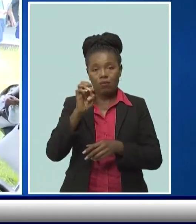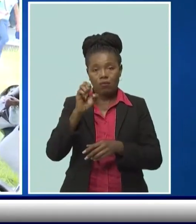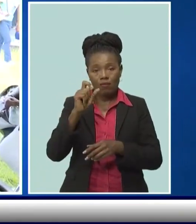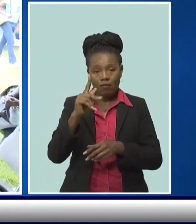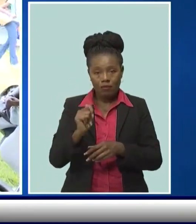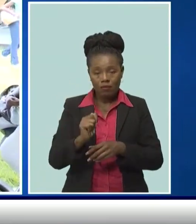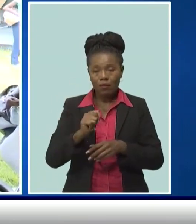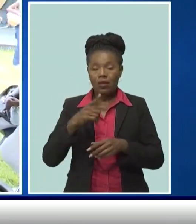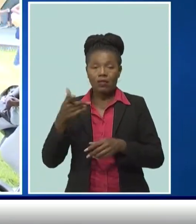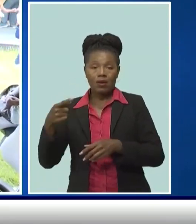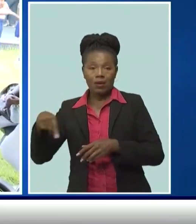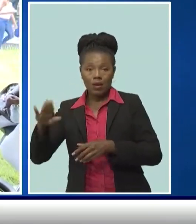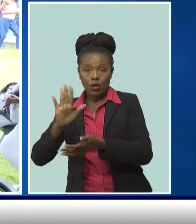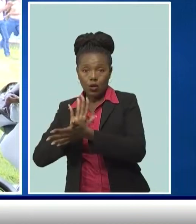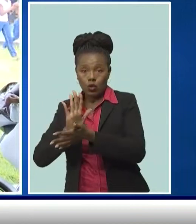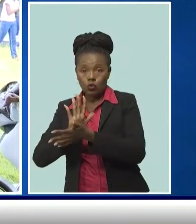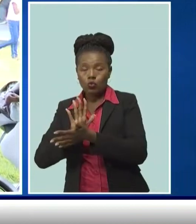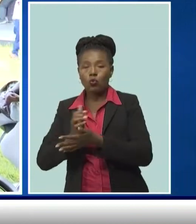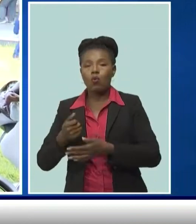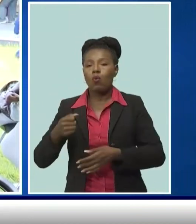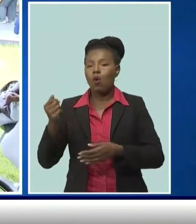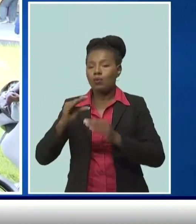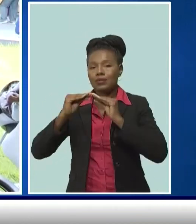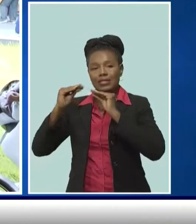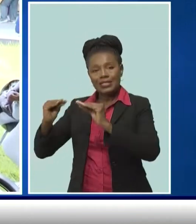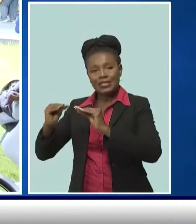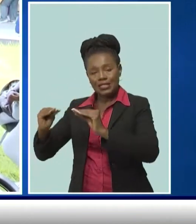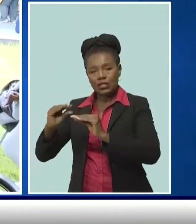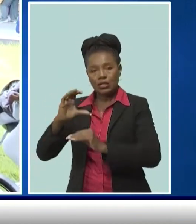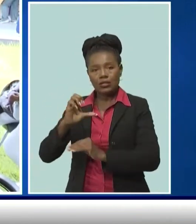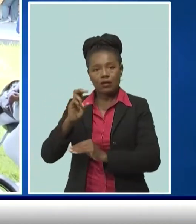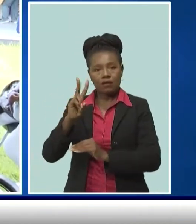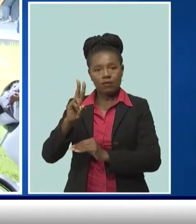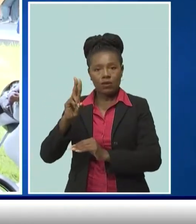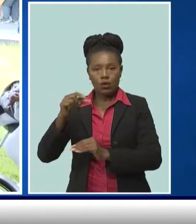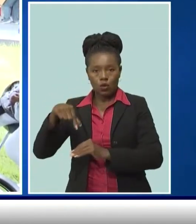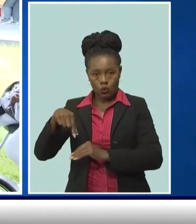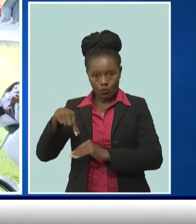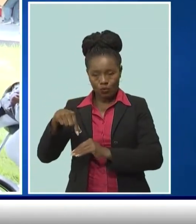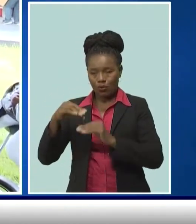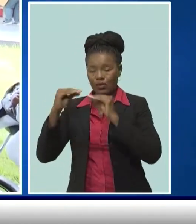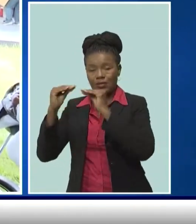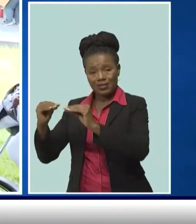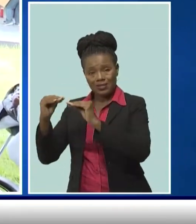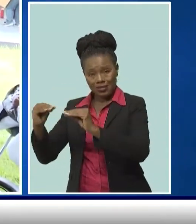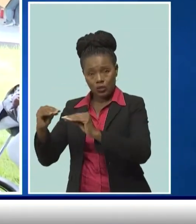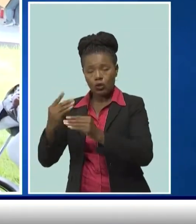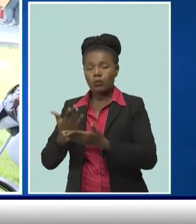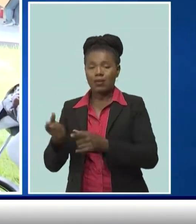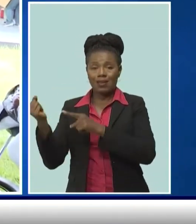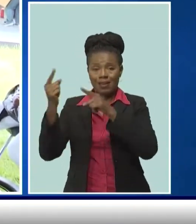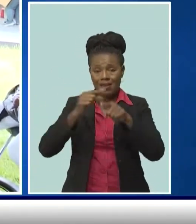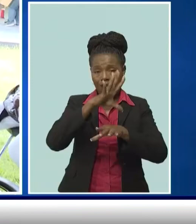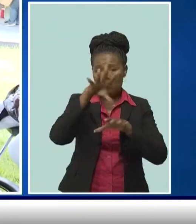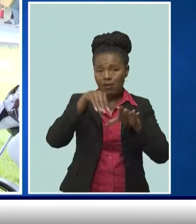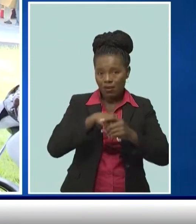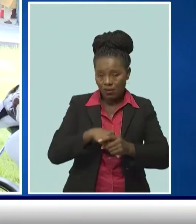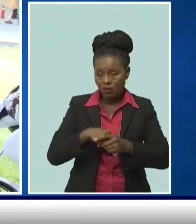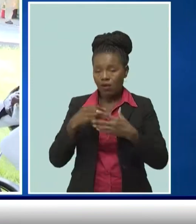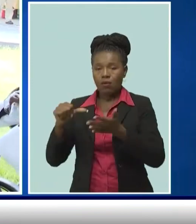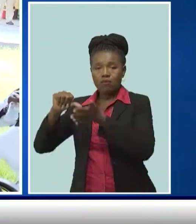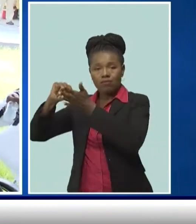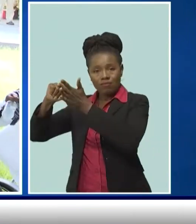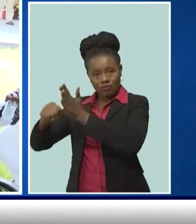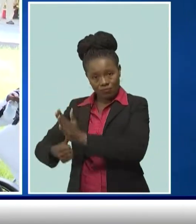are being taught the customer service unit in the CVQ. So we thought that coming here would also enhance what is being taught